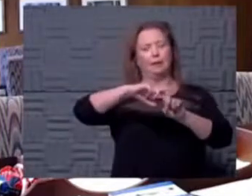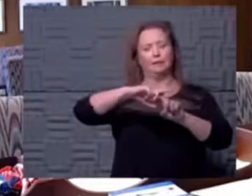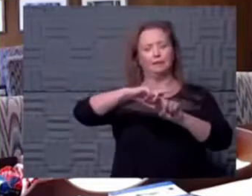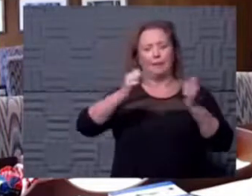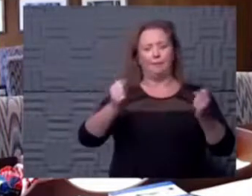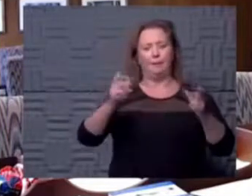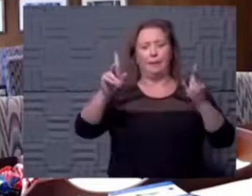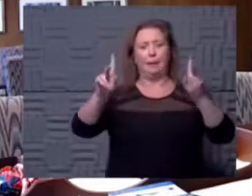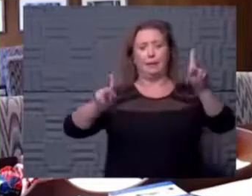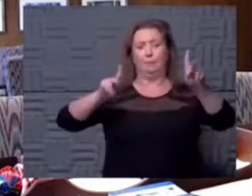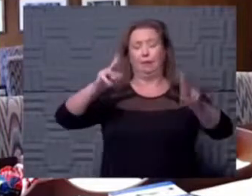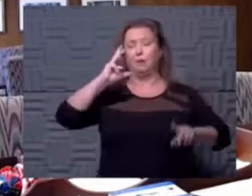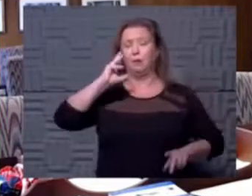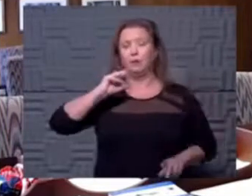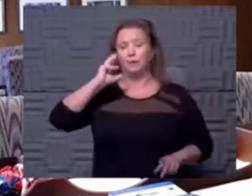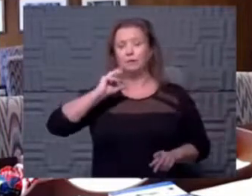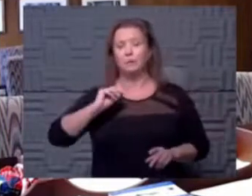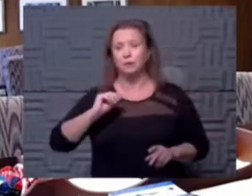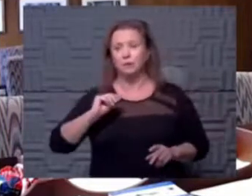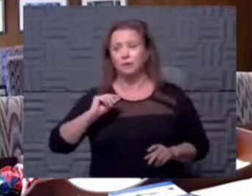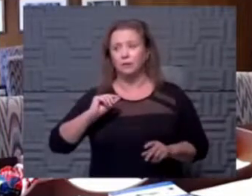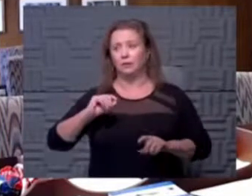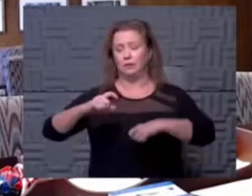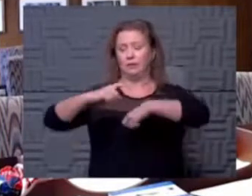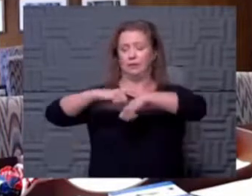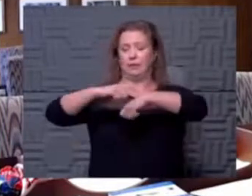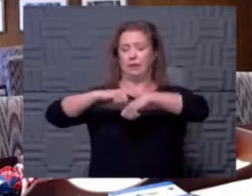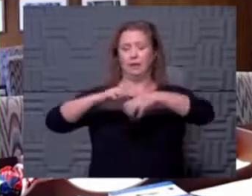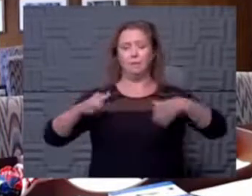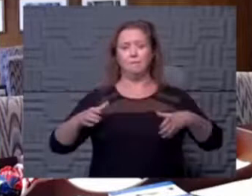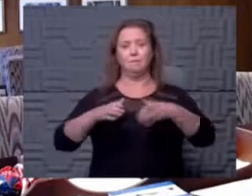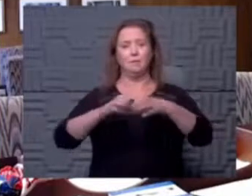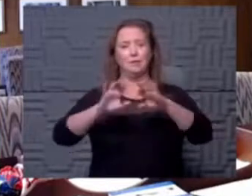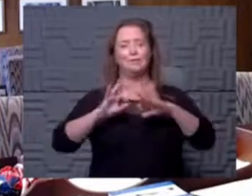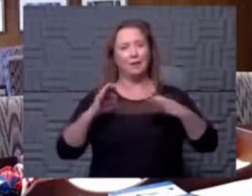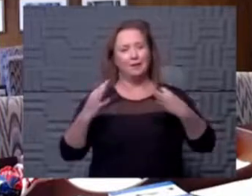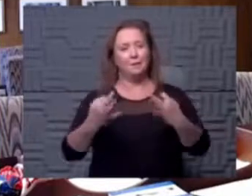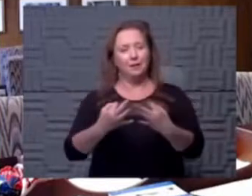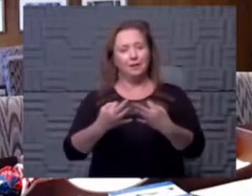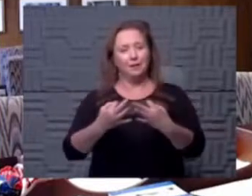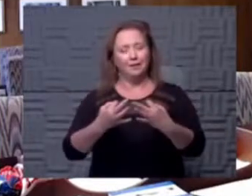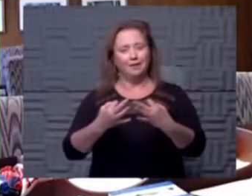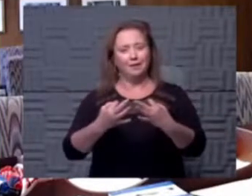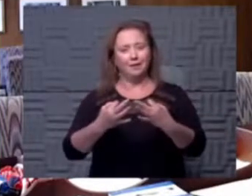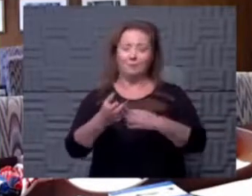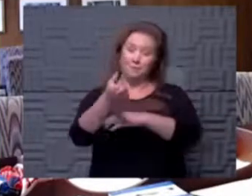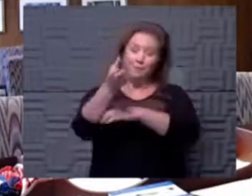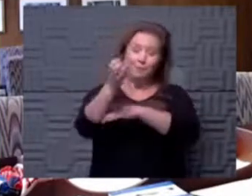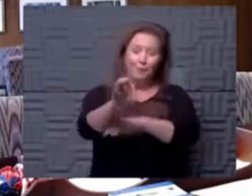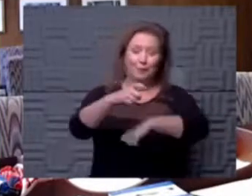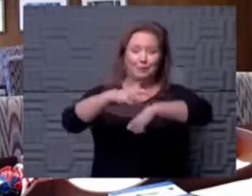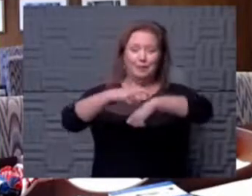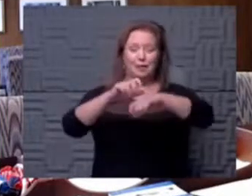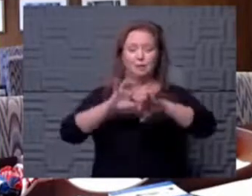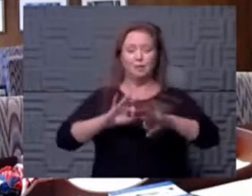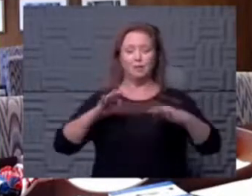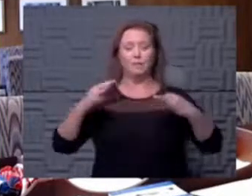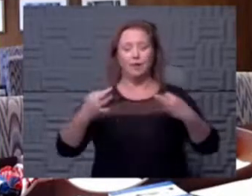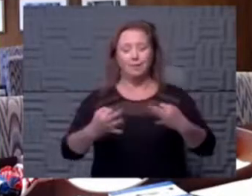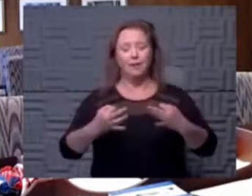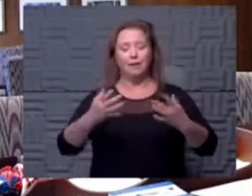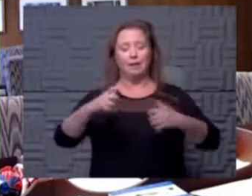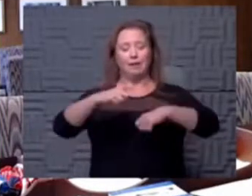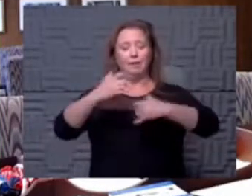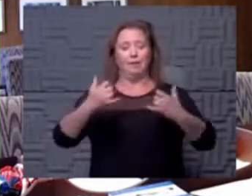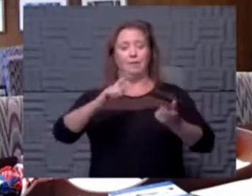many people have experienced is a time with family that can kind of forced to adjust